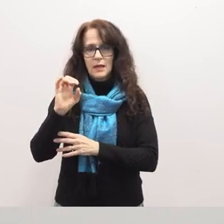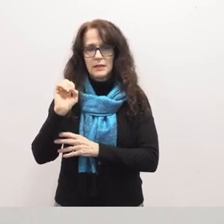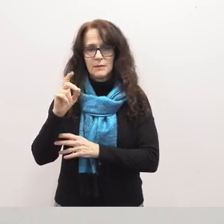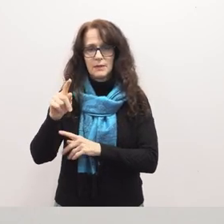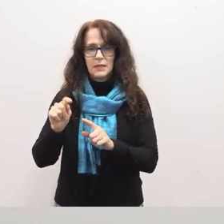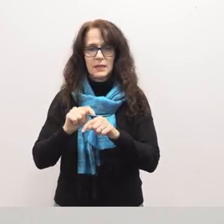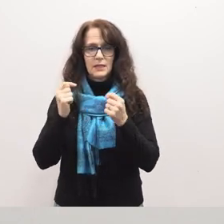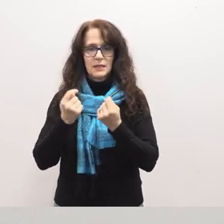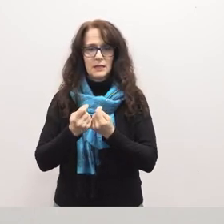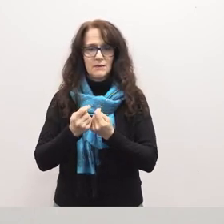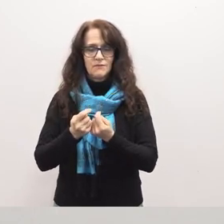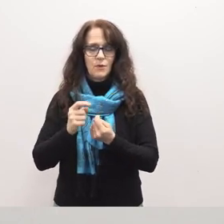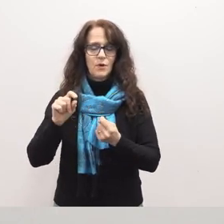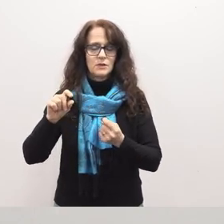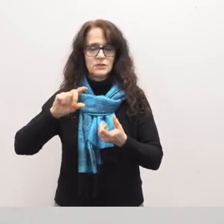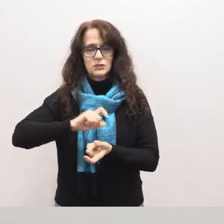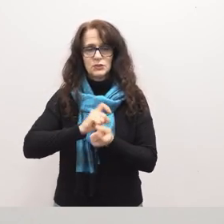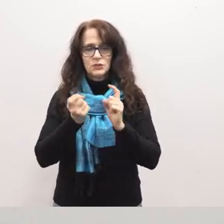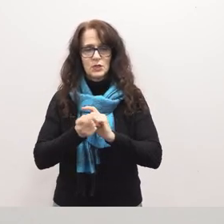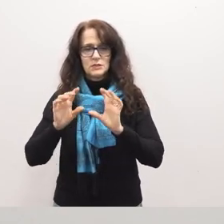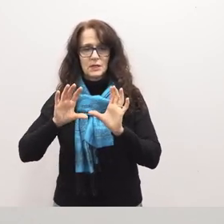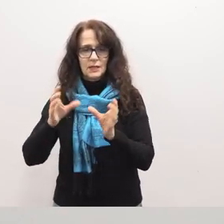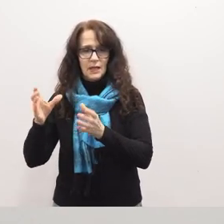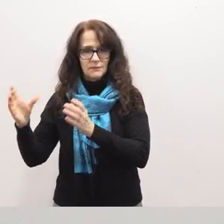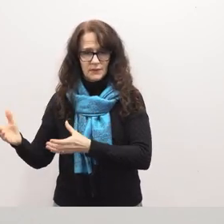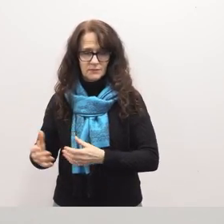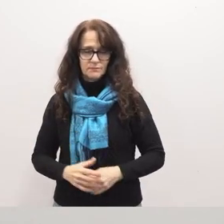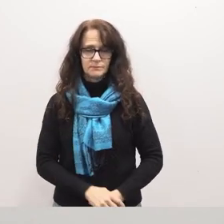for reclassification.